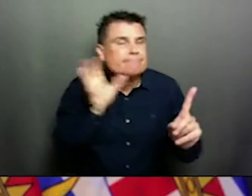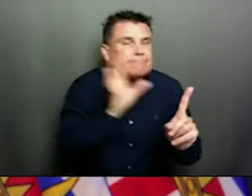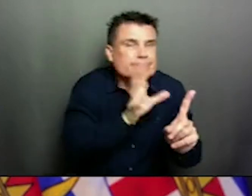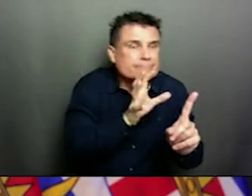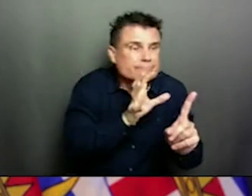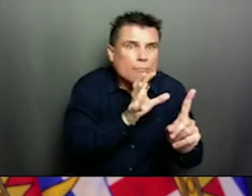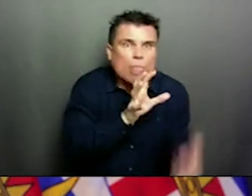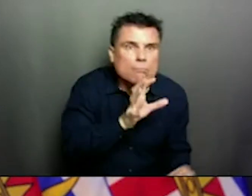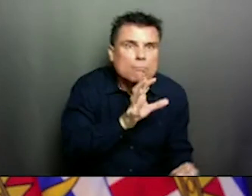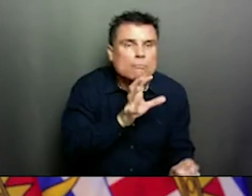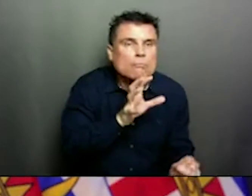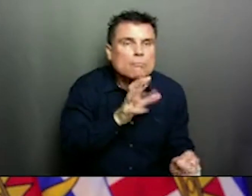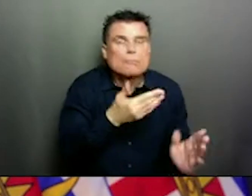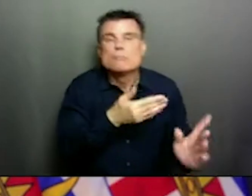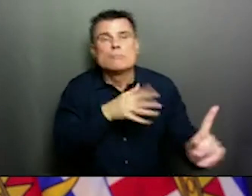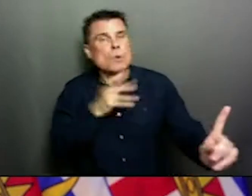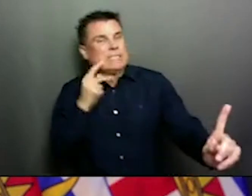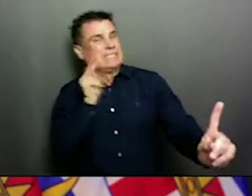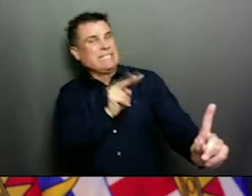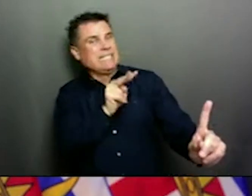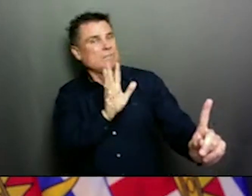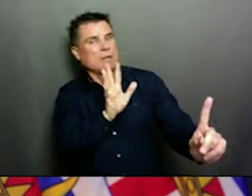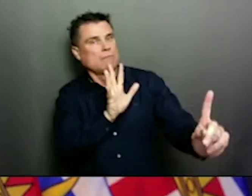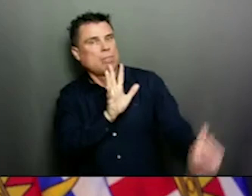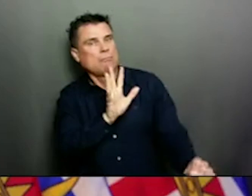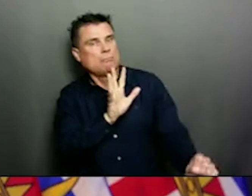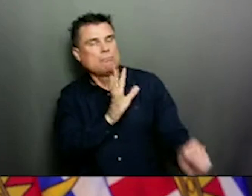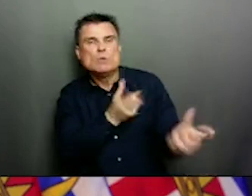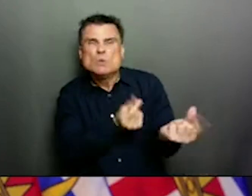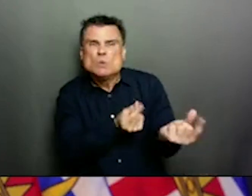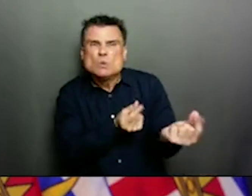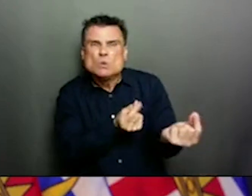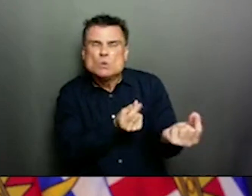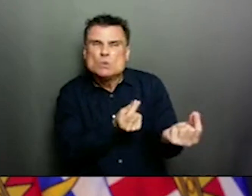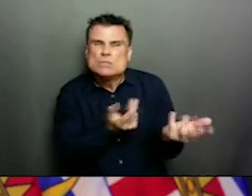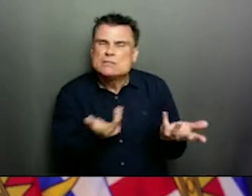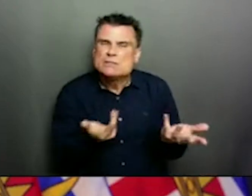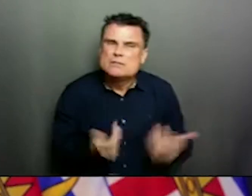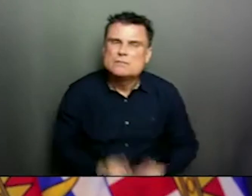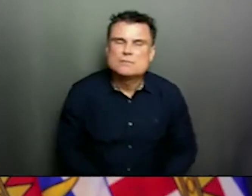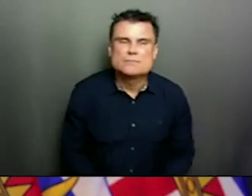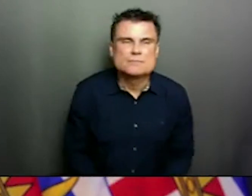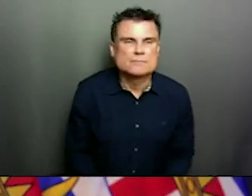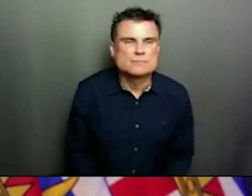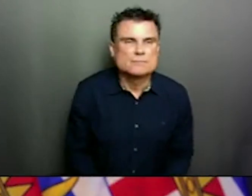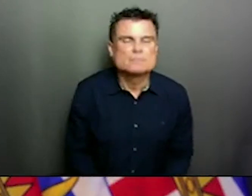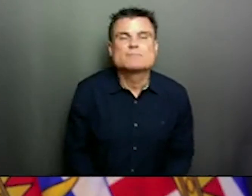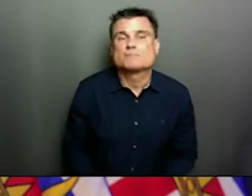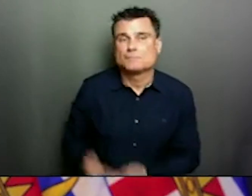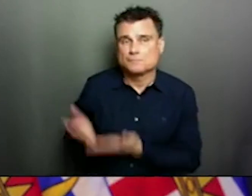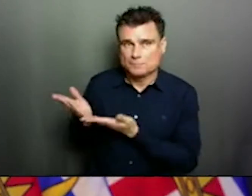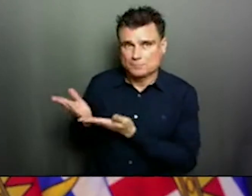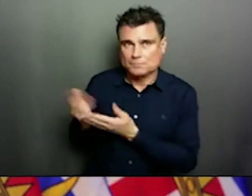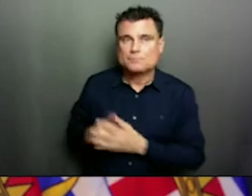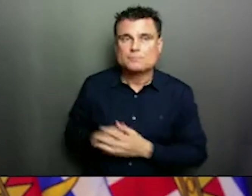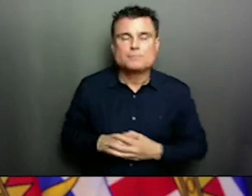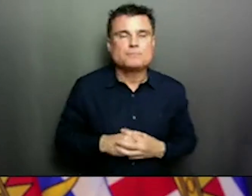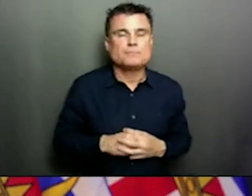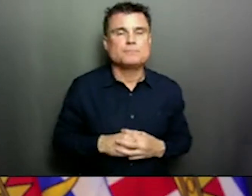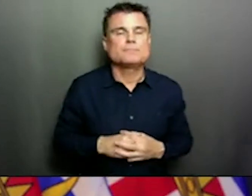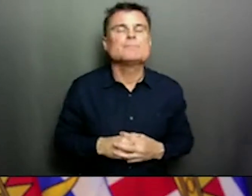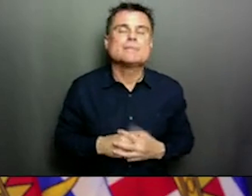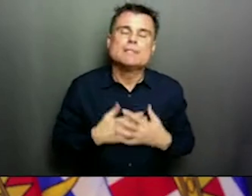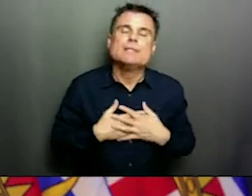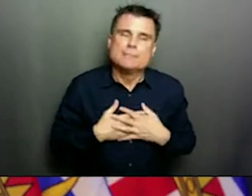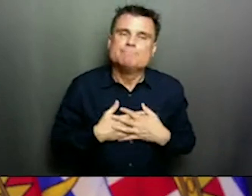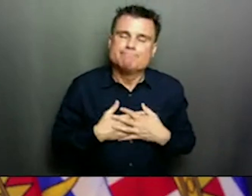tragedy, every single one of our elders and seniors who pass away. And the challenge that we are in right now is